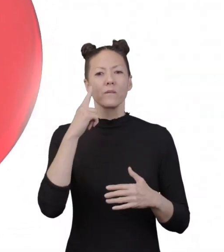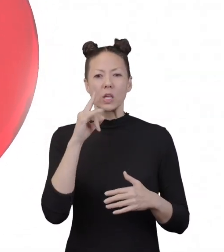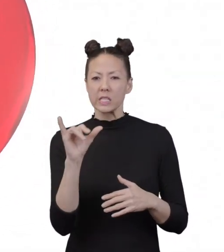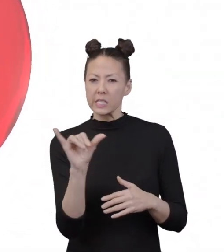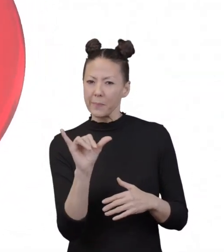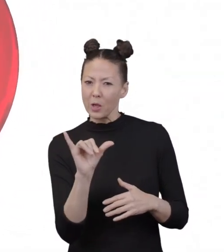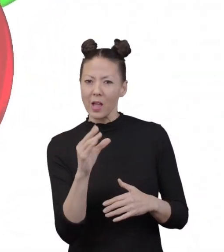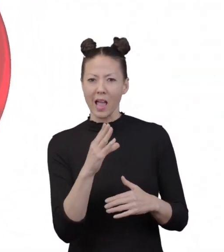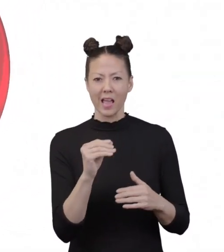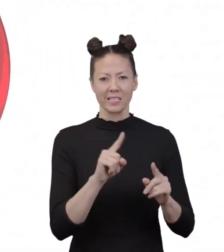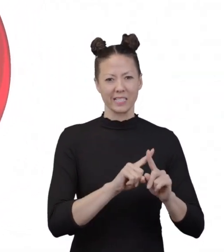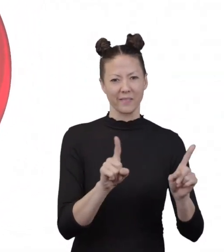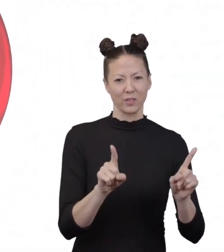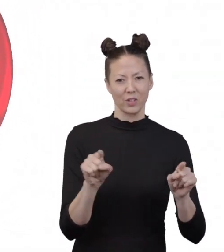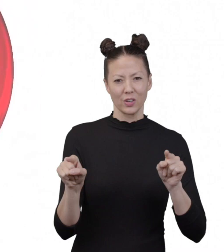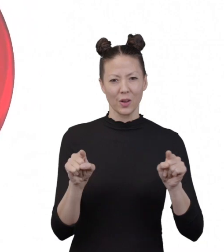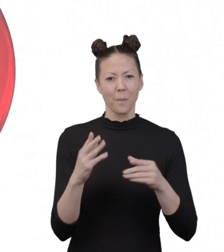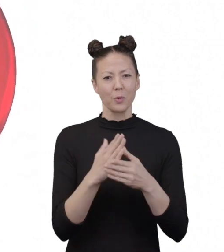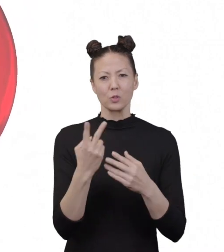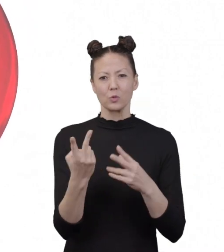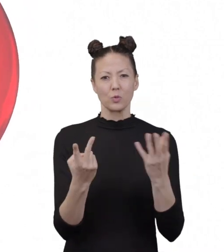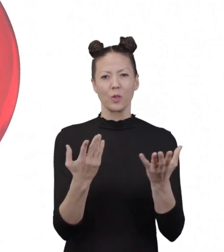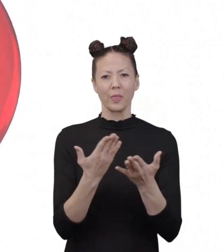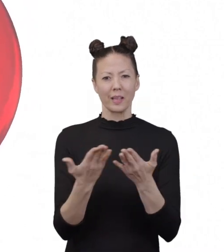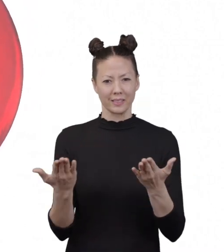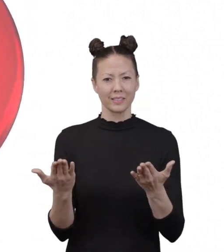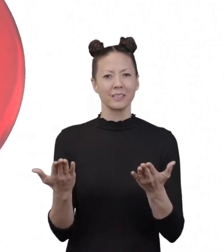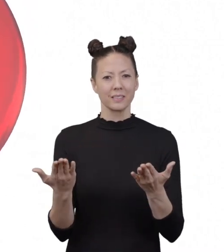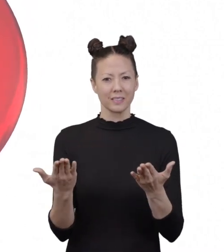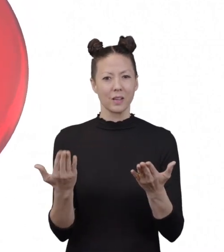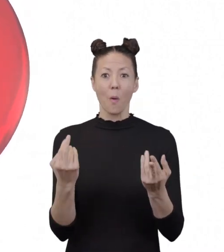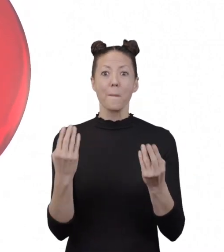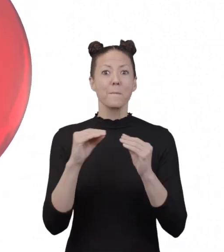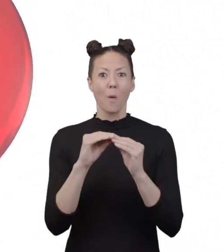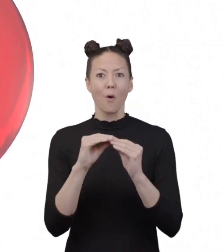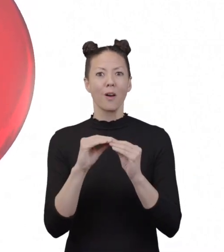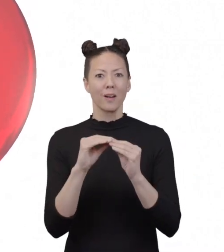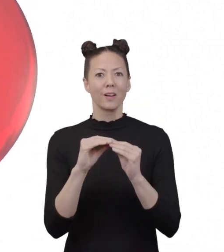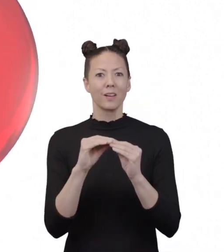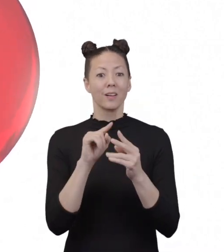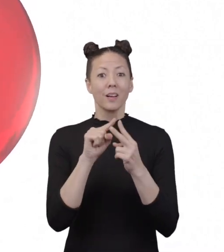for similarities and differences between two or more objects.